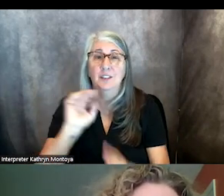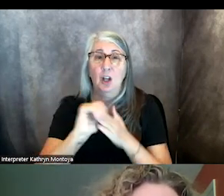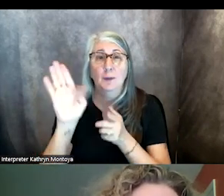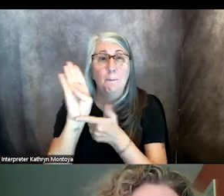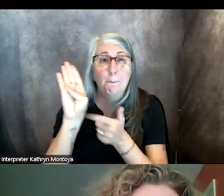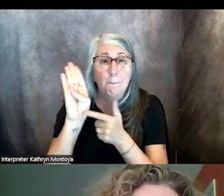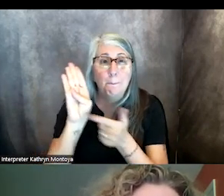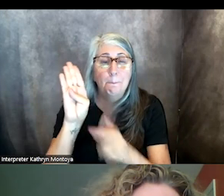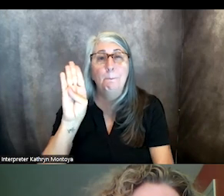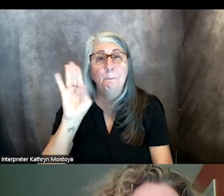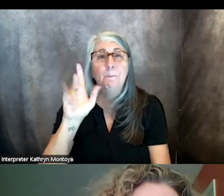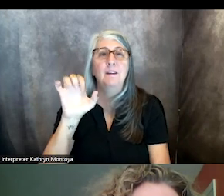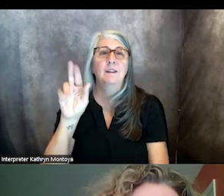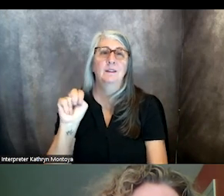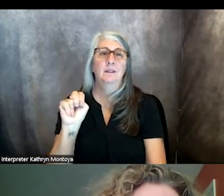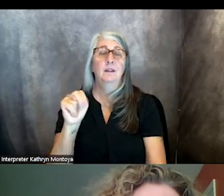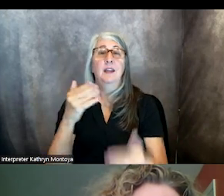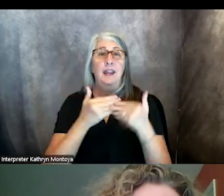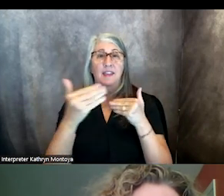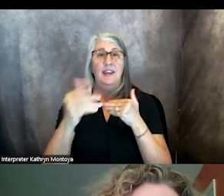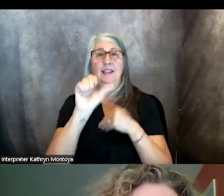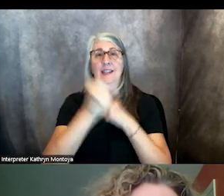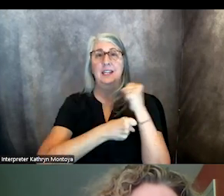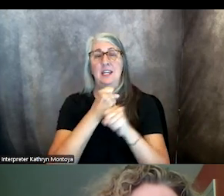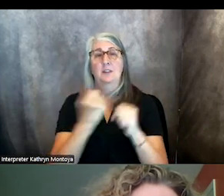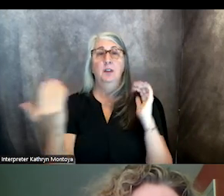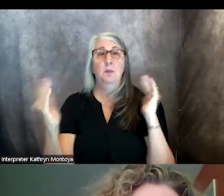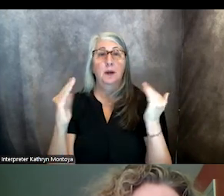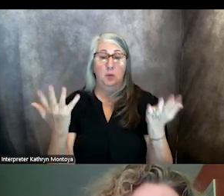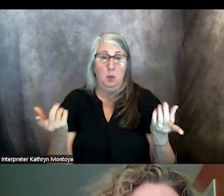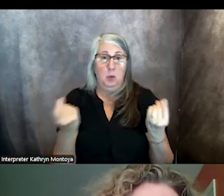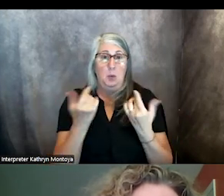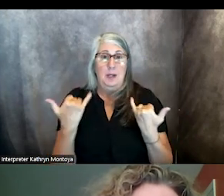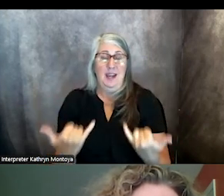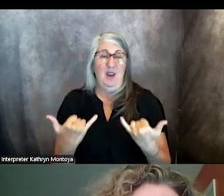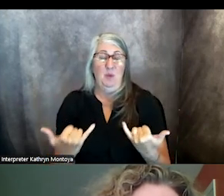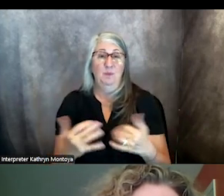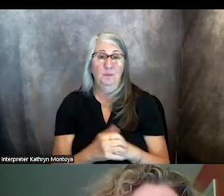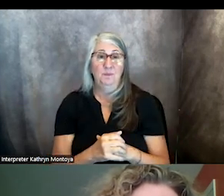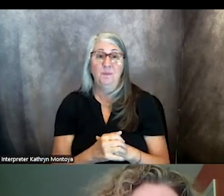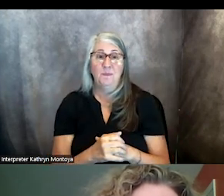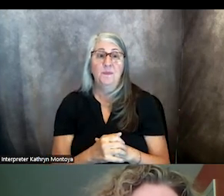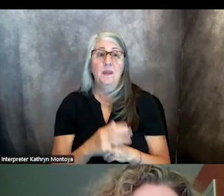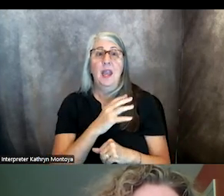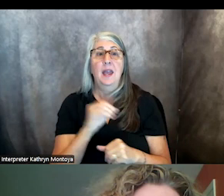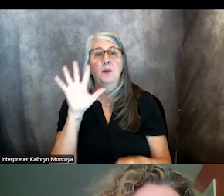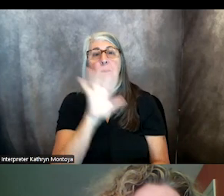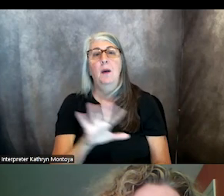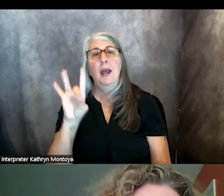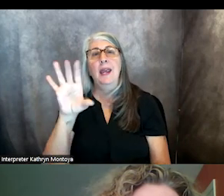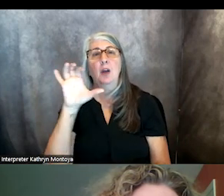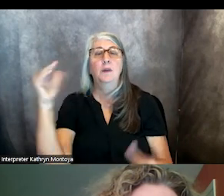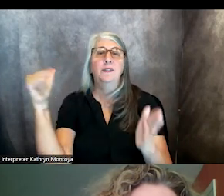B, over the next 10 years compared to what we have now. And around 800,000